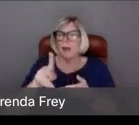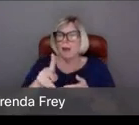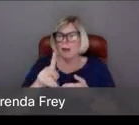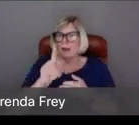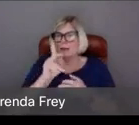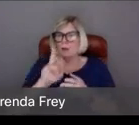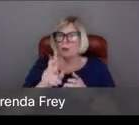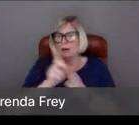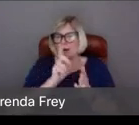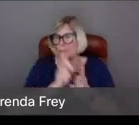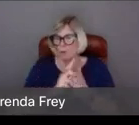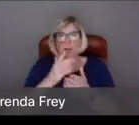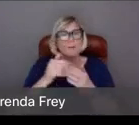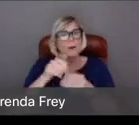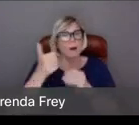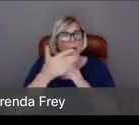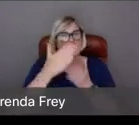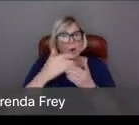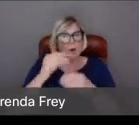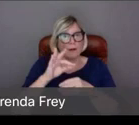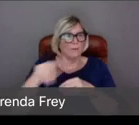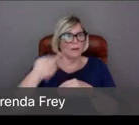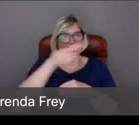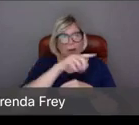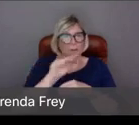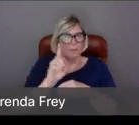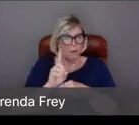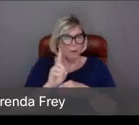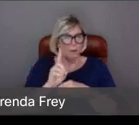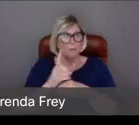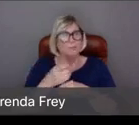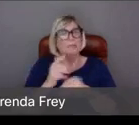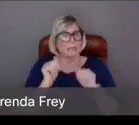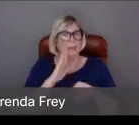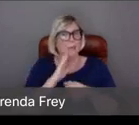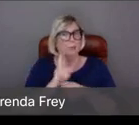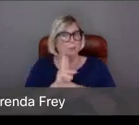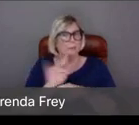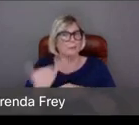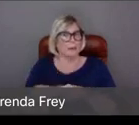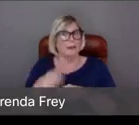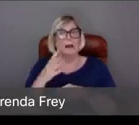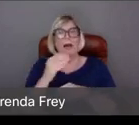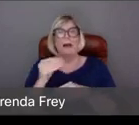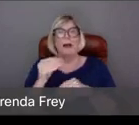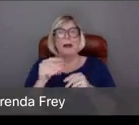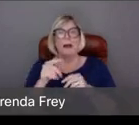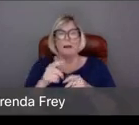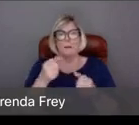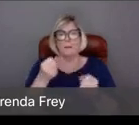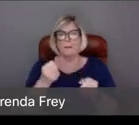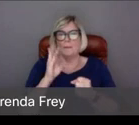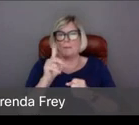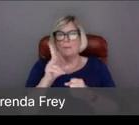the country where it can be used, in Maryland it can't. So that's good to know. And the big bold line item on this slide